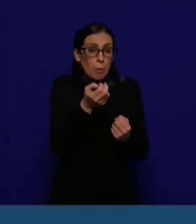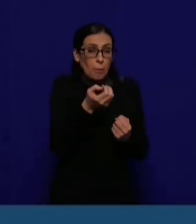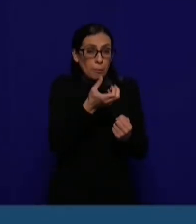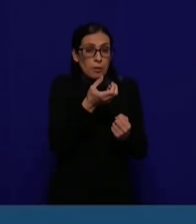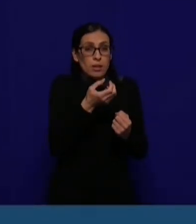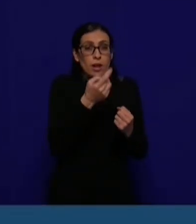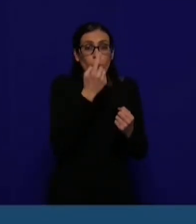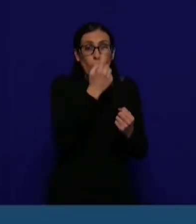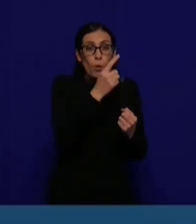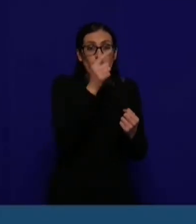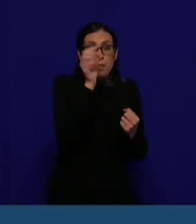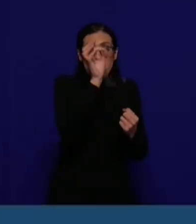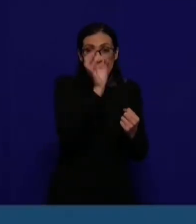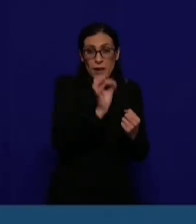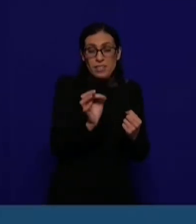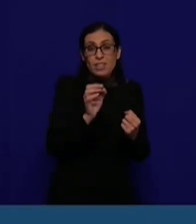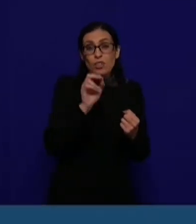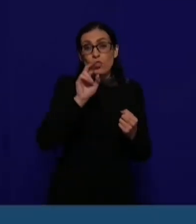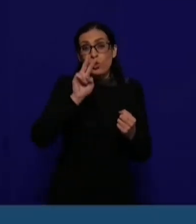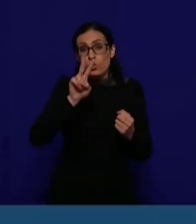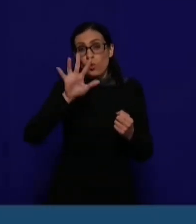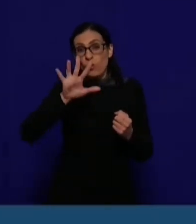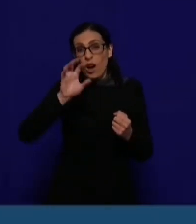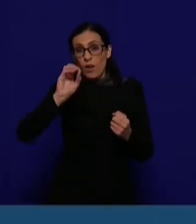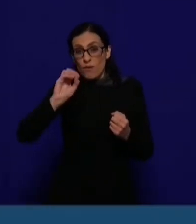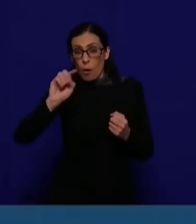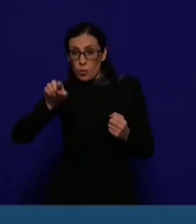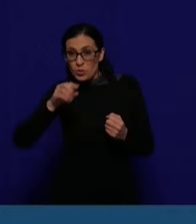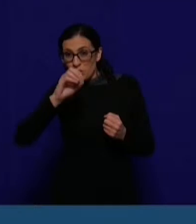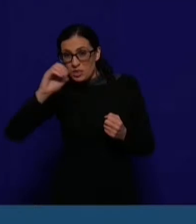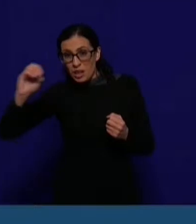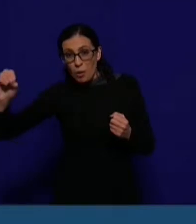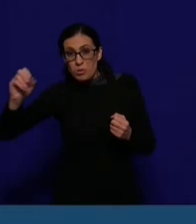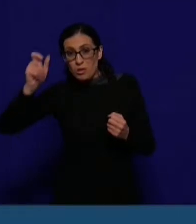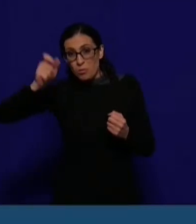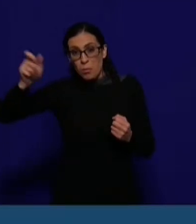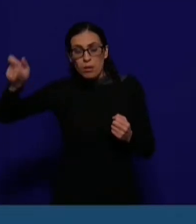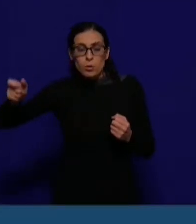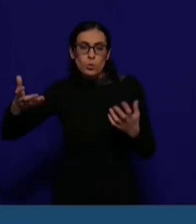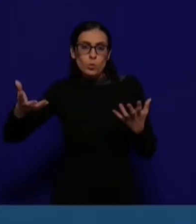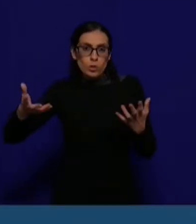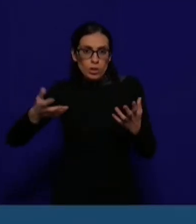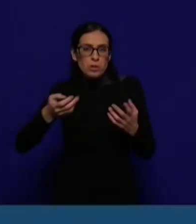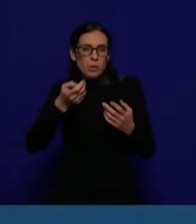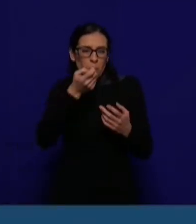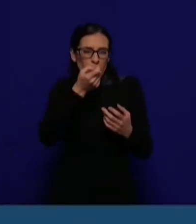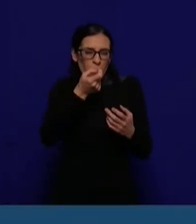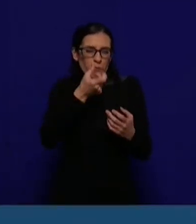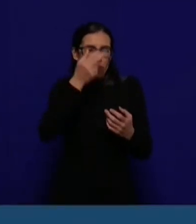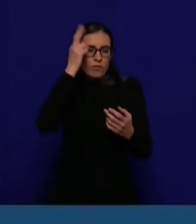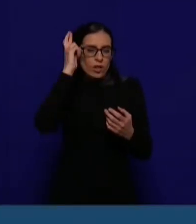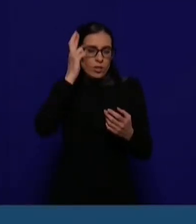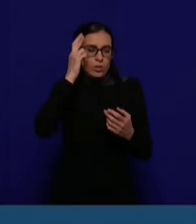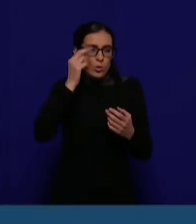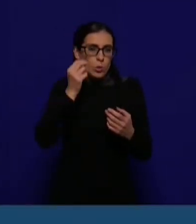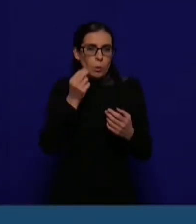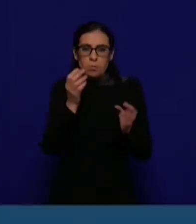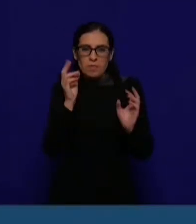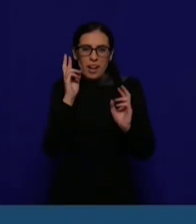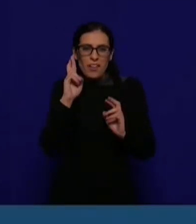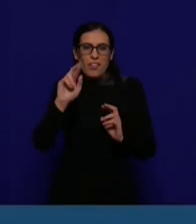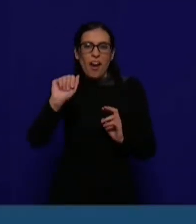into 150,000 persuni ta' severe blood clots, però dan huwa riskju rari ħafna u anke jekk